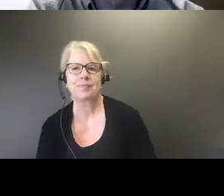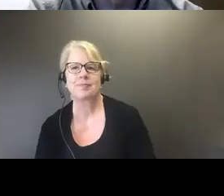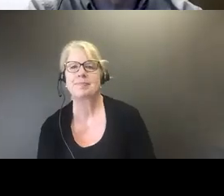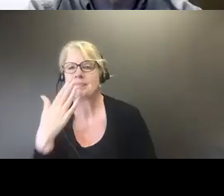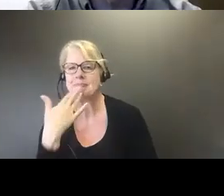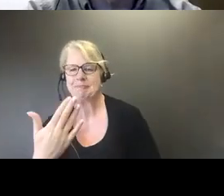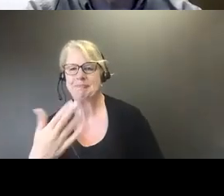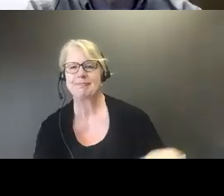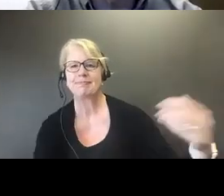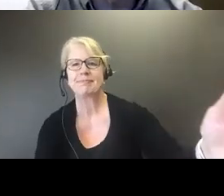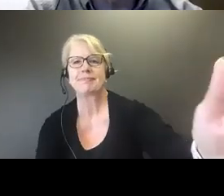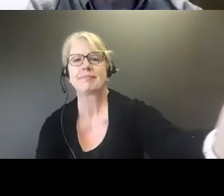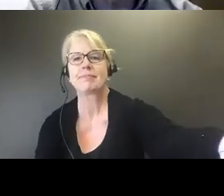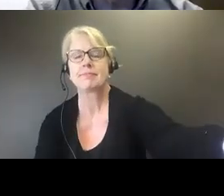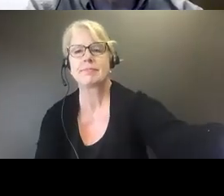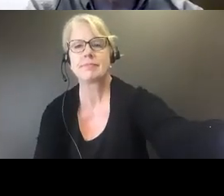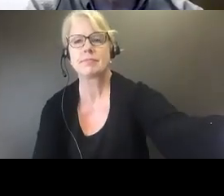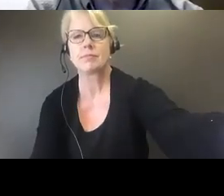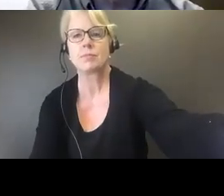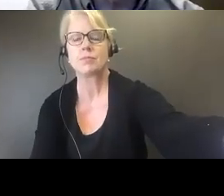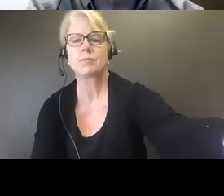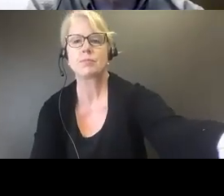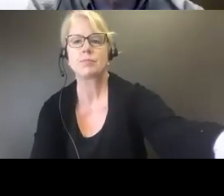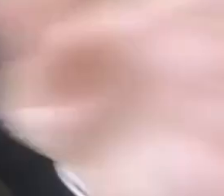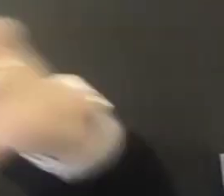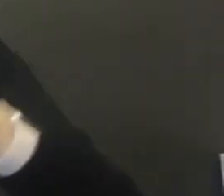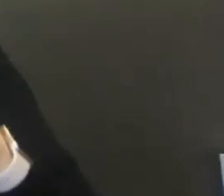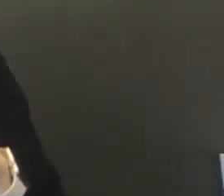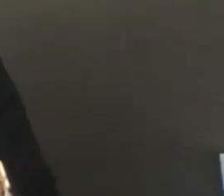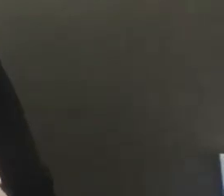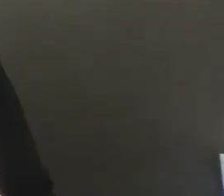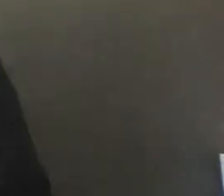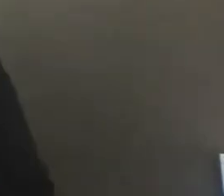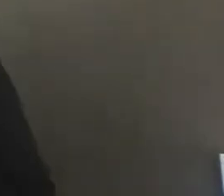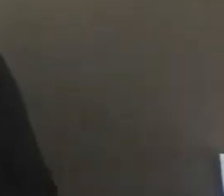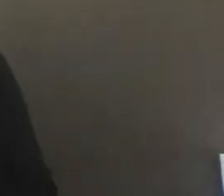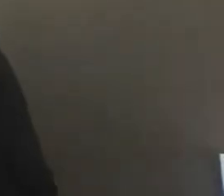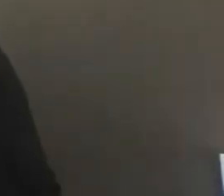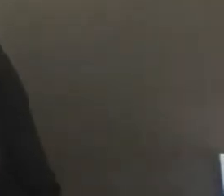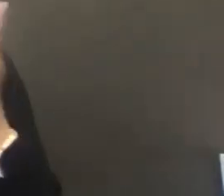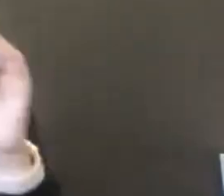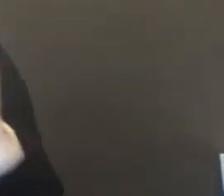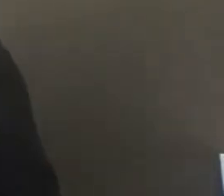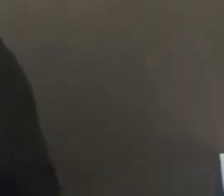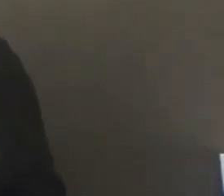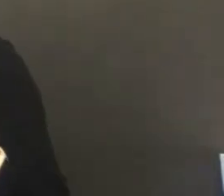Thank you. So I'm going to stop my share and hand over to one of my colleagues.